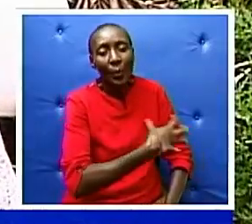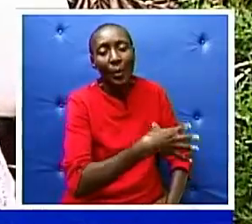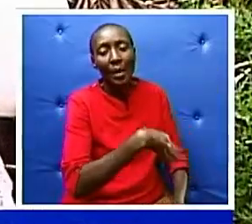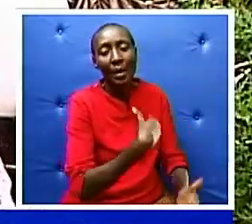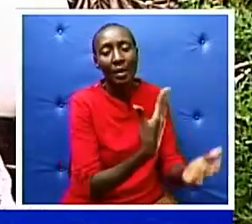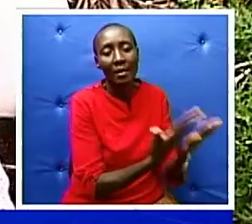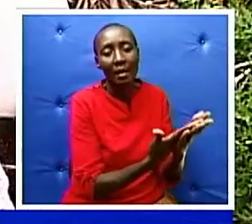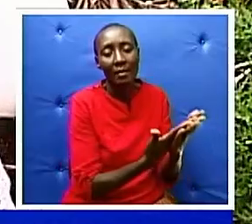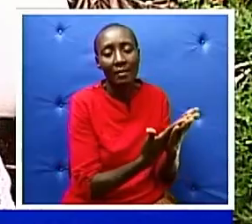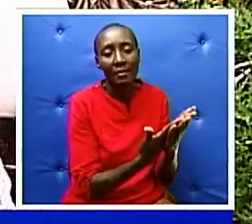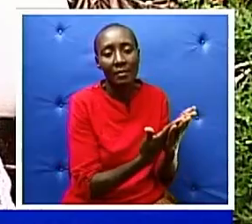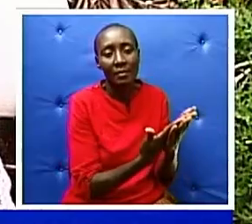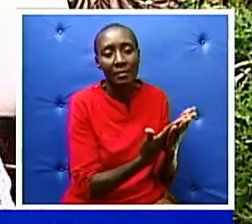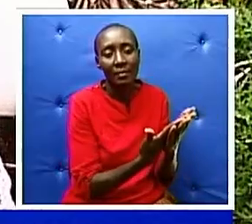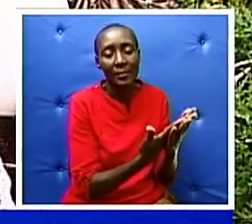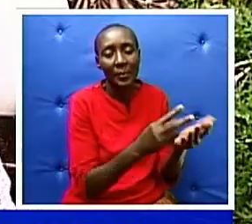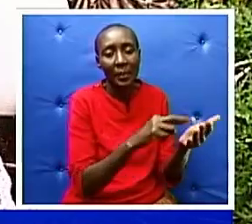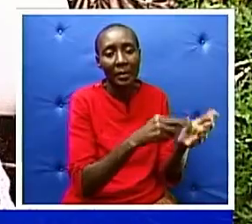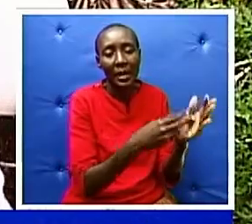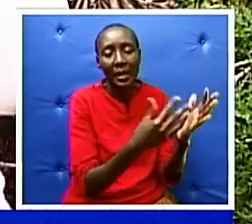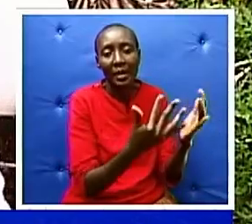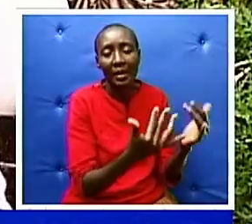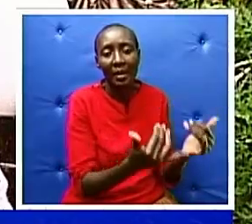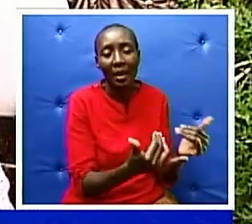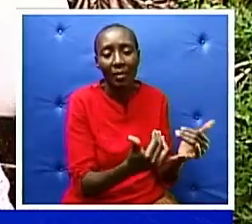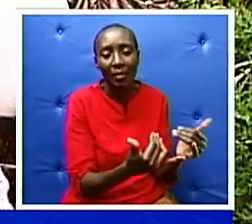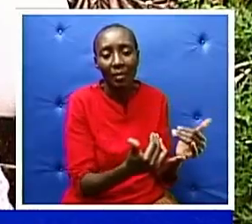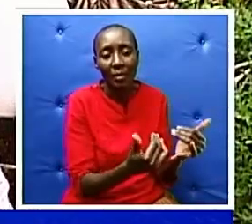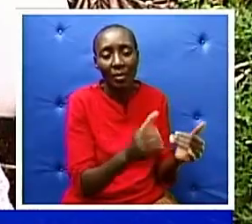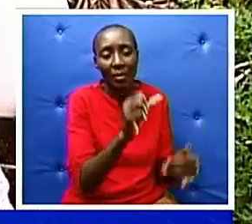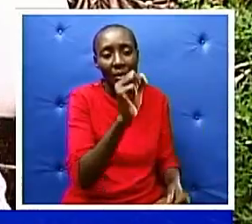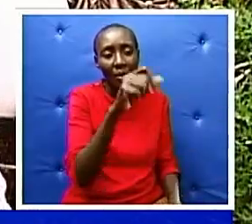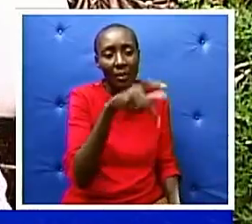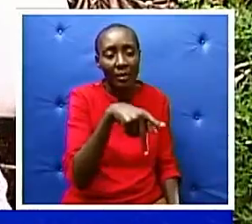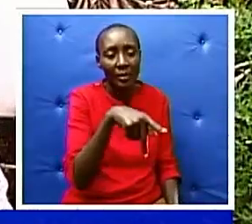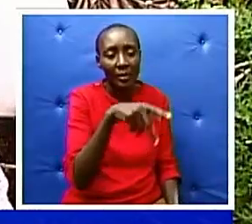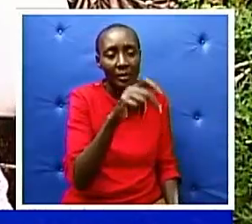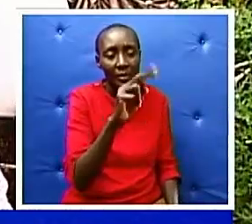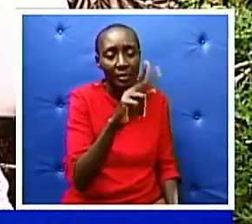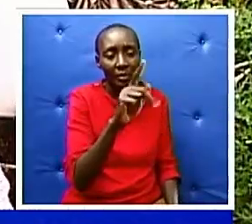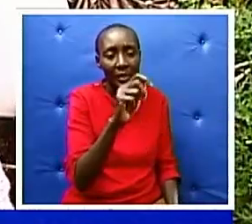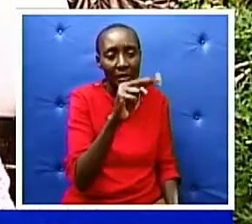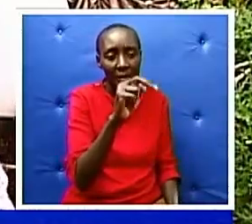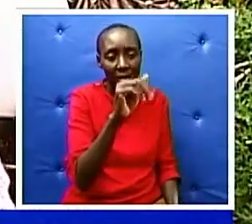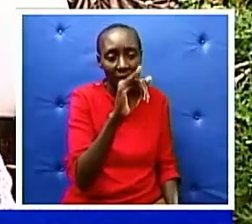is being quote-unquote branded that's for the